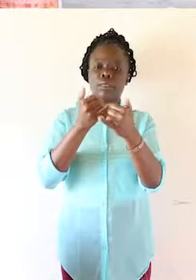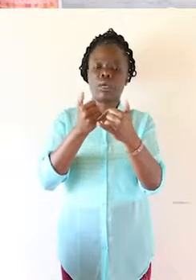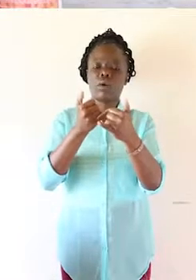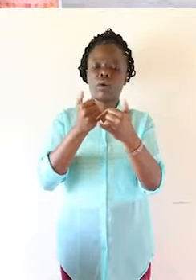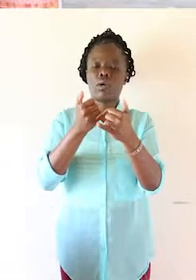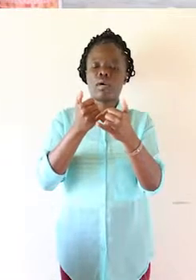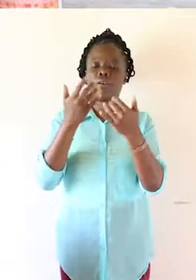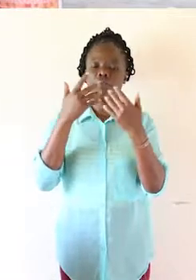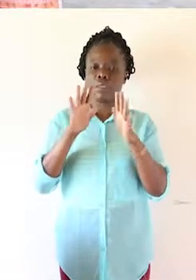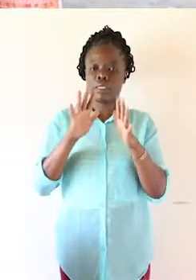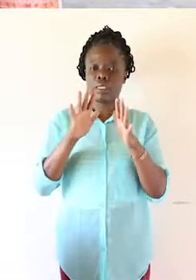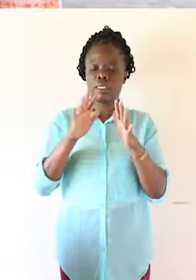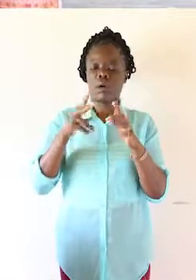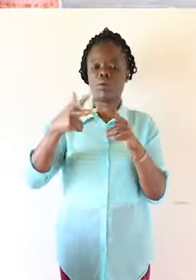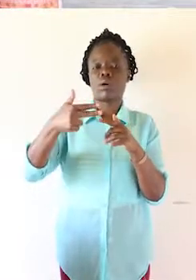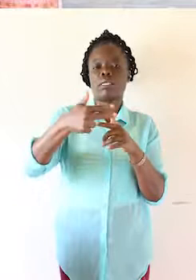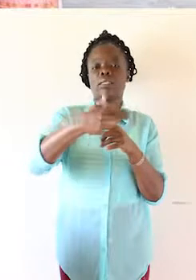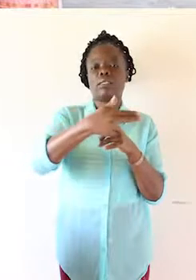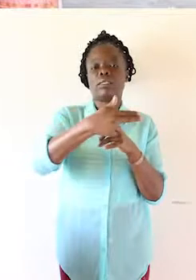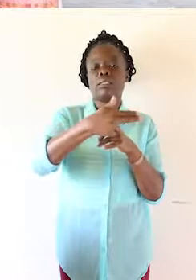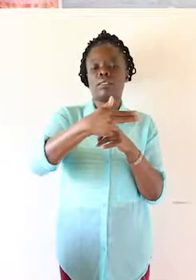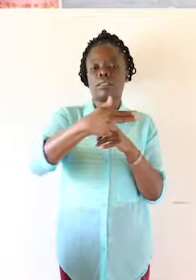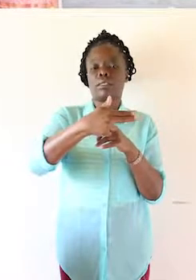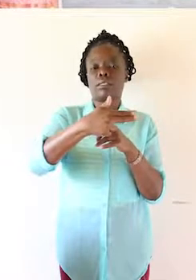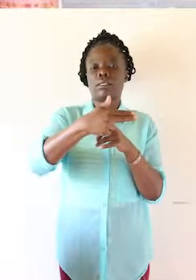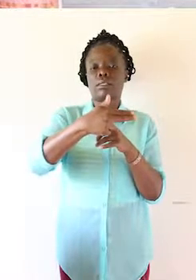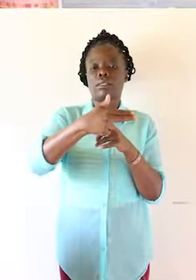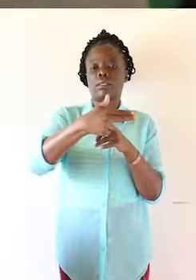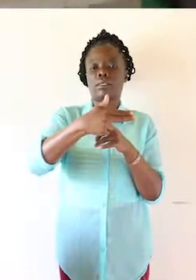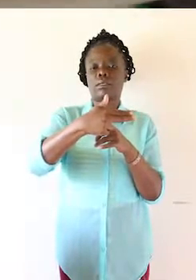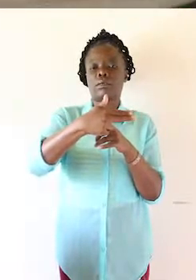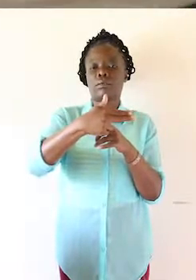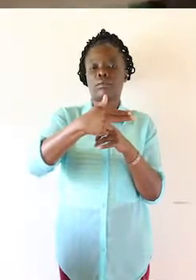Yes, imefika mwisho. Now you cut. Cut.